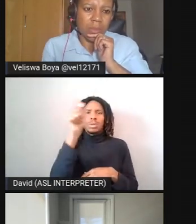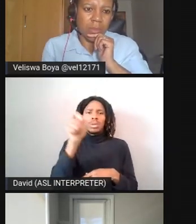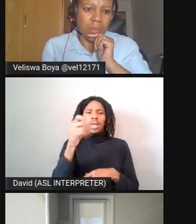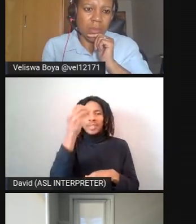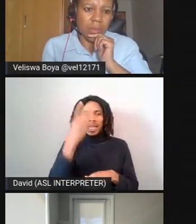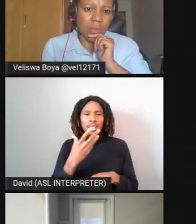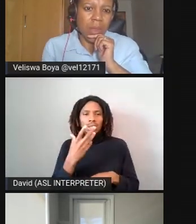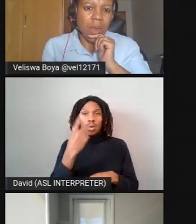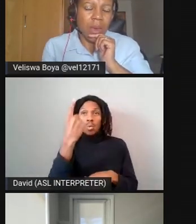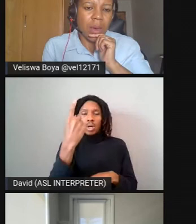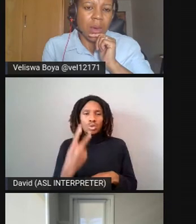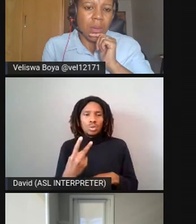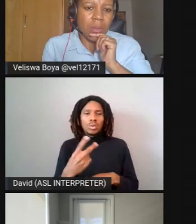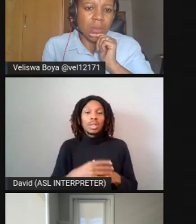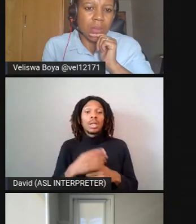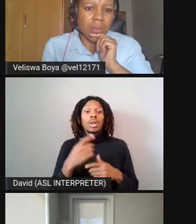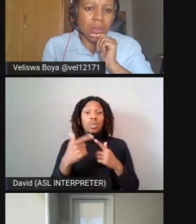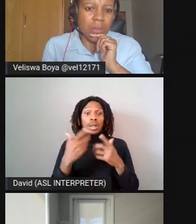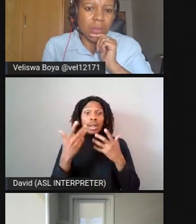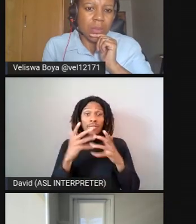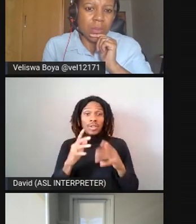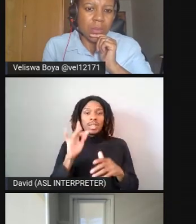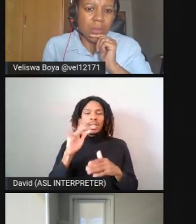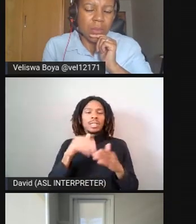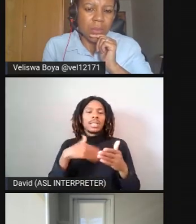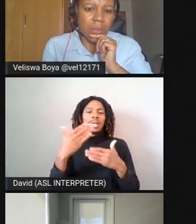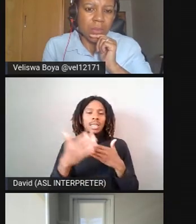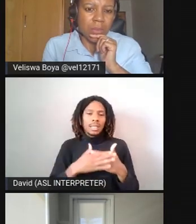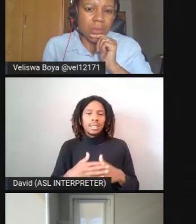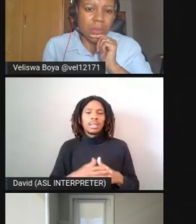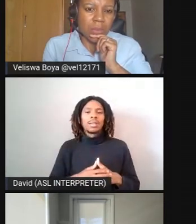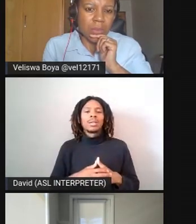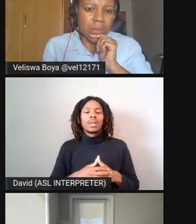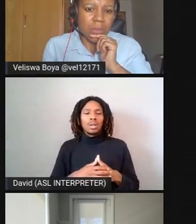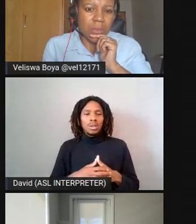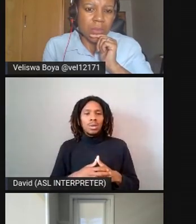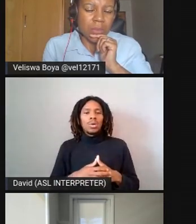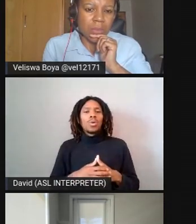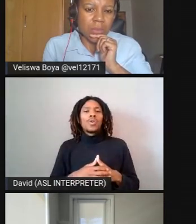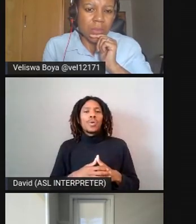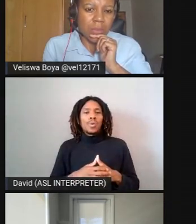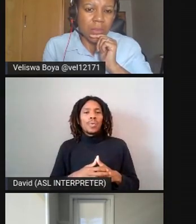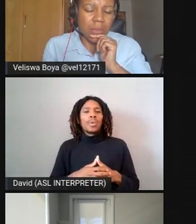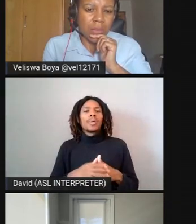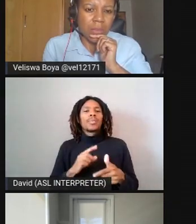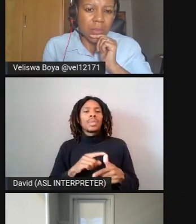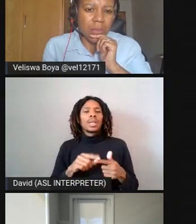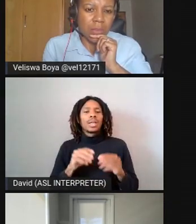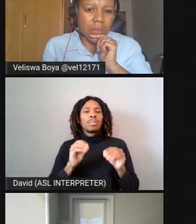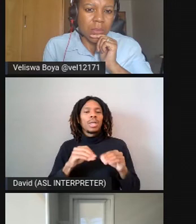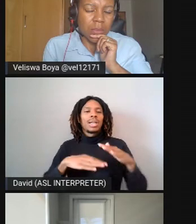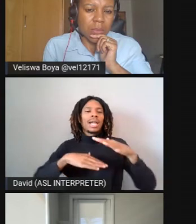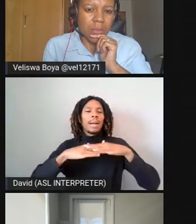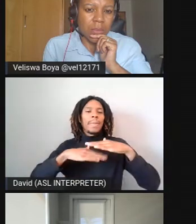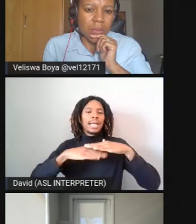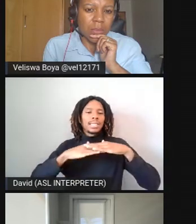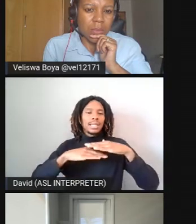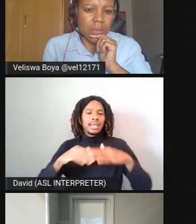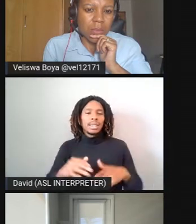here. Once you have this, you click on next. And this is the point where you need to put in the capacity.